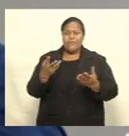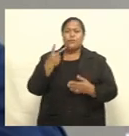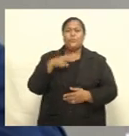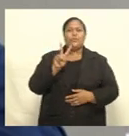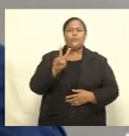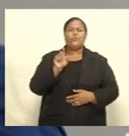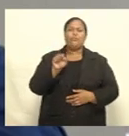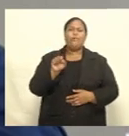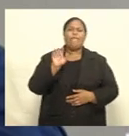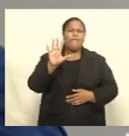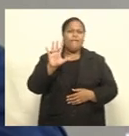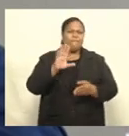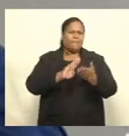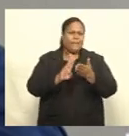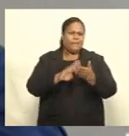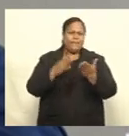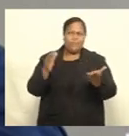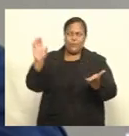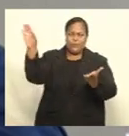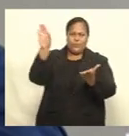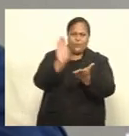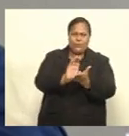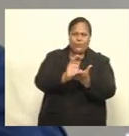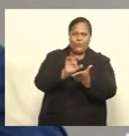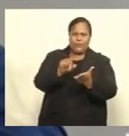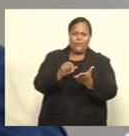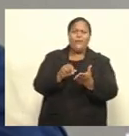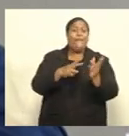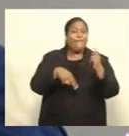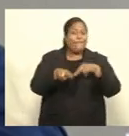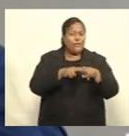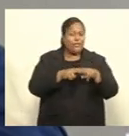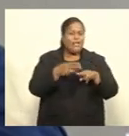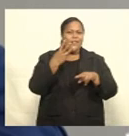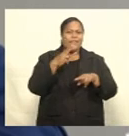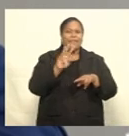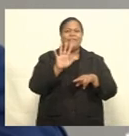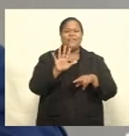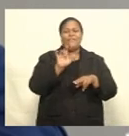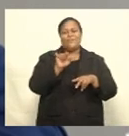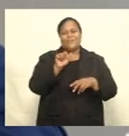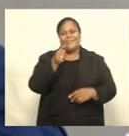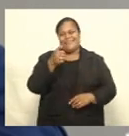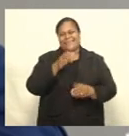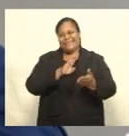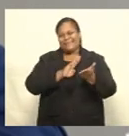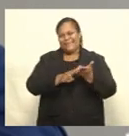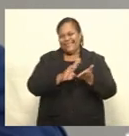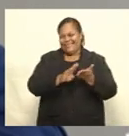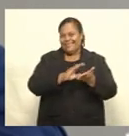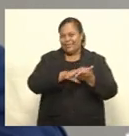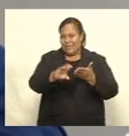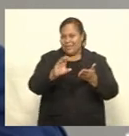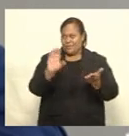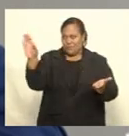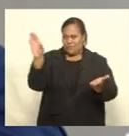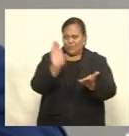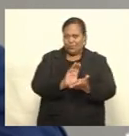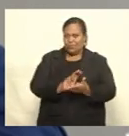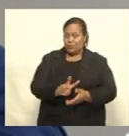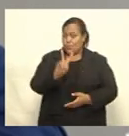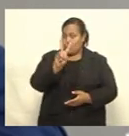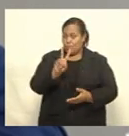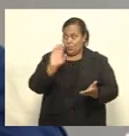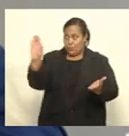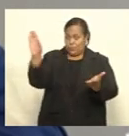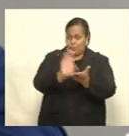which is about Fijian $35.6 million. So together with the two supports that we've got, direct budget support,